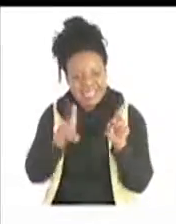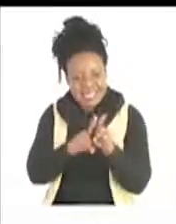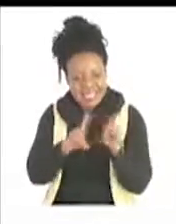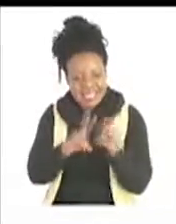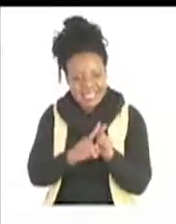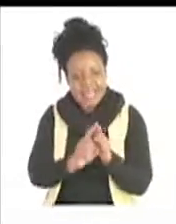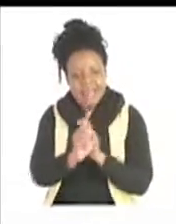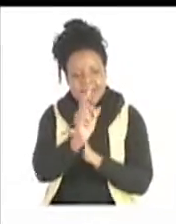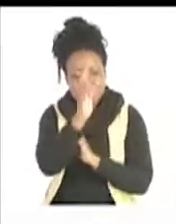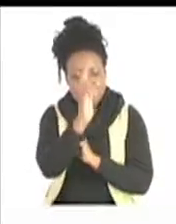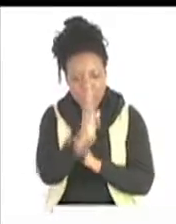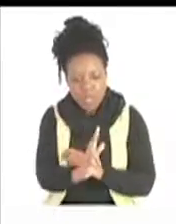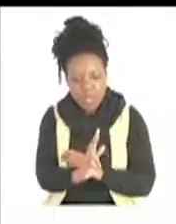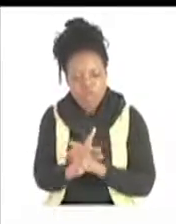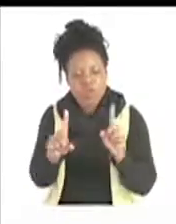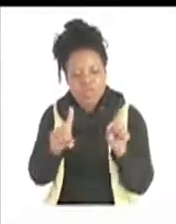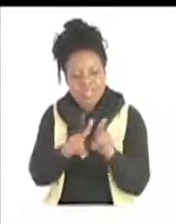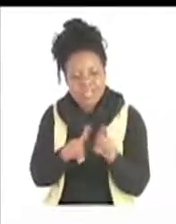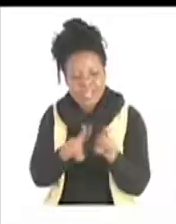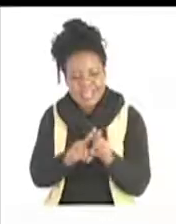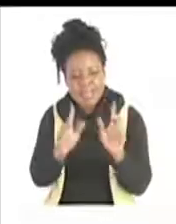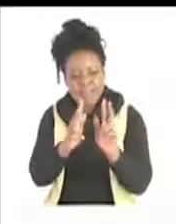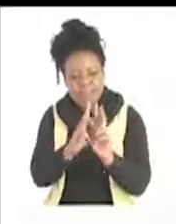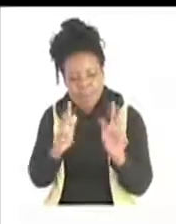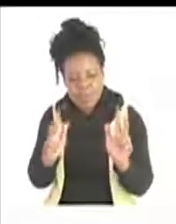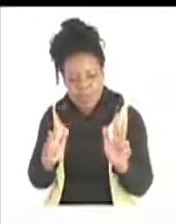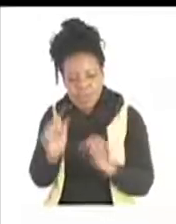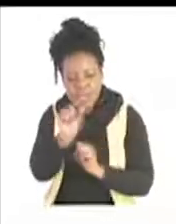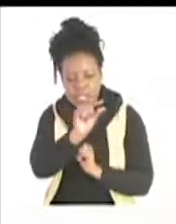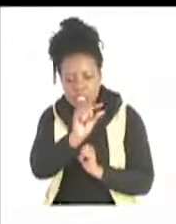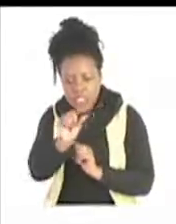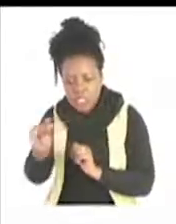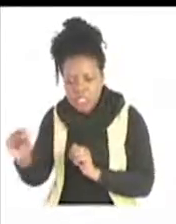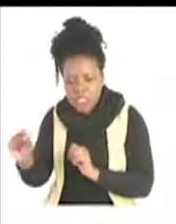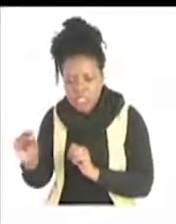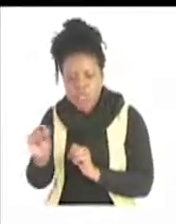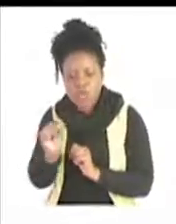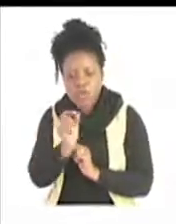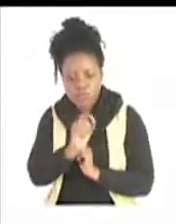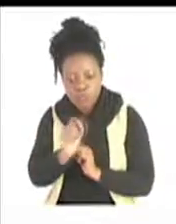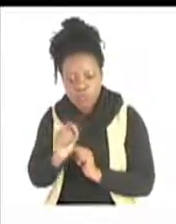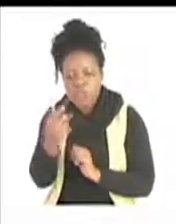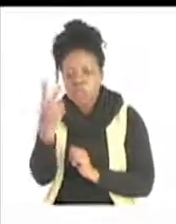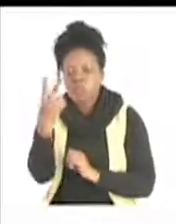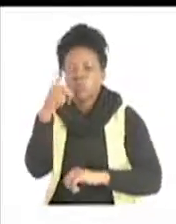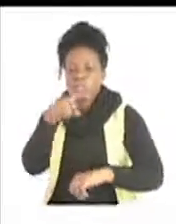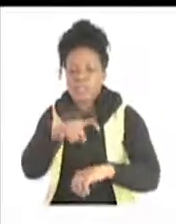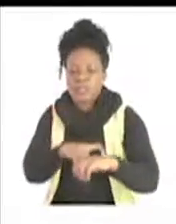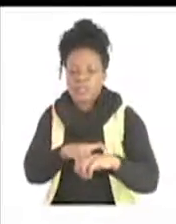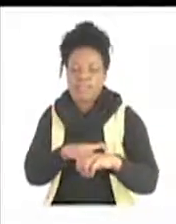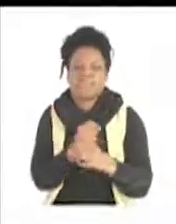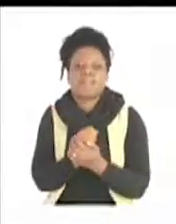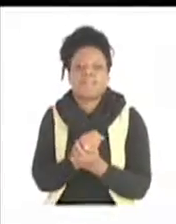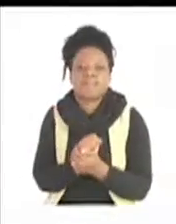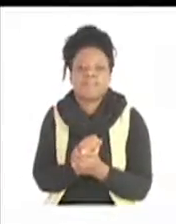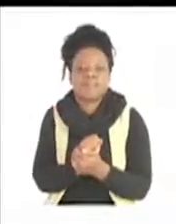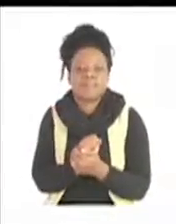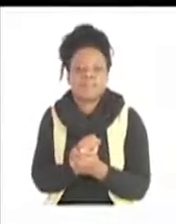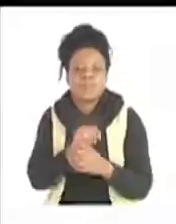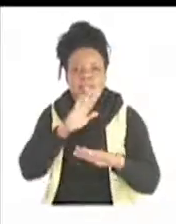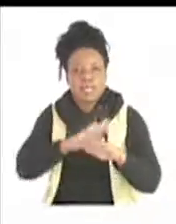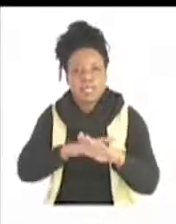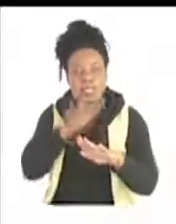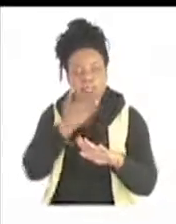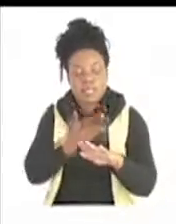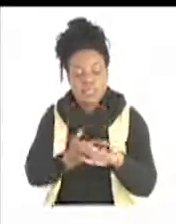person or people appear twice in a sentence. Now, in that box, there are examples that